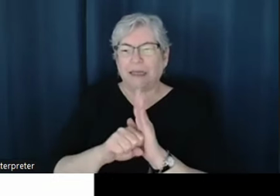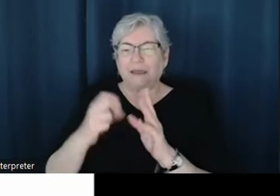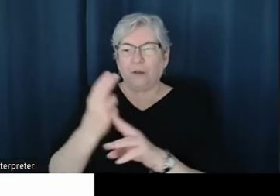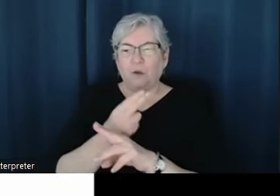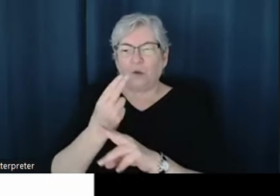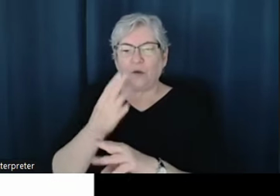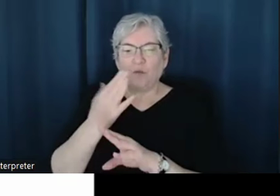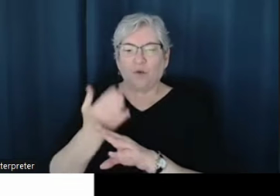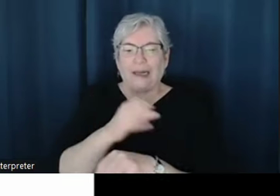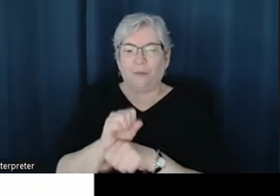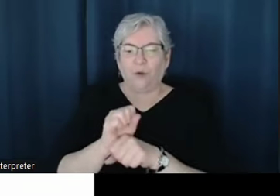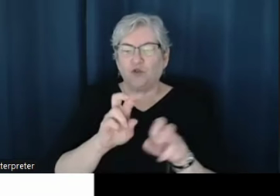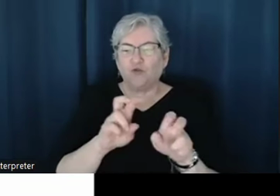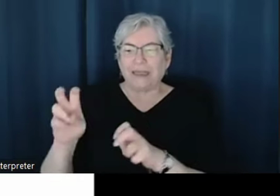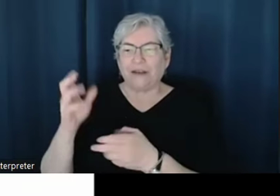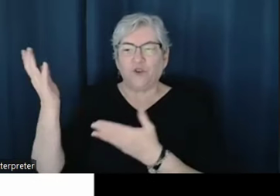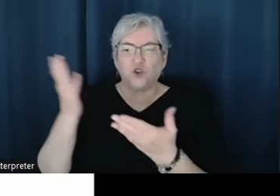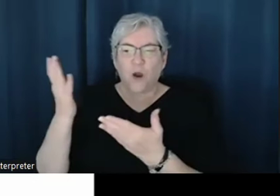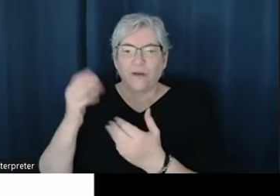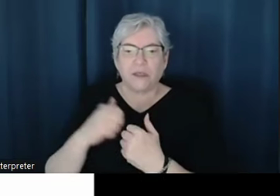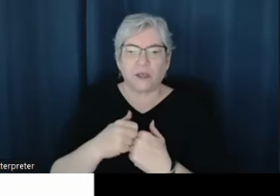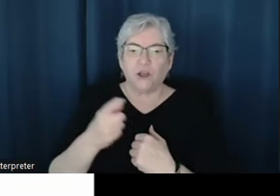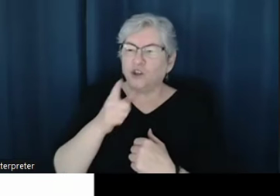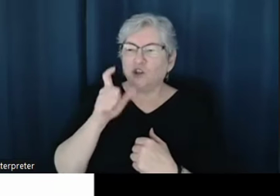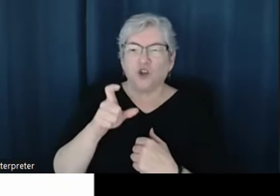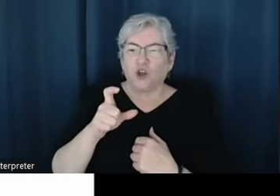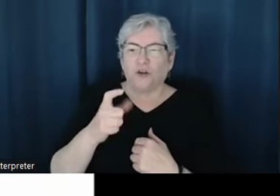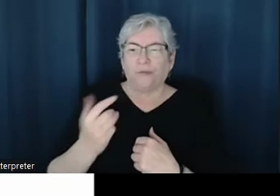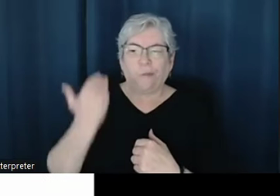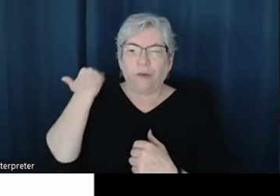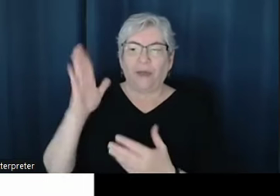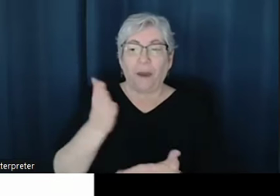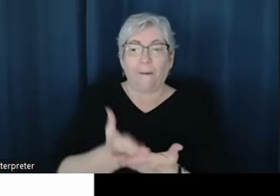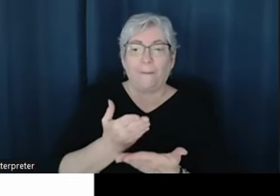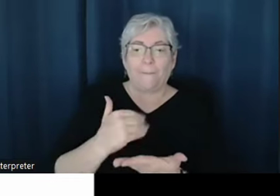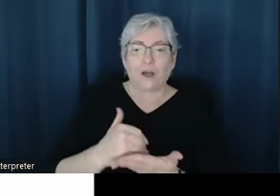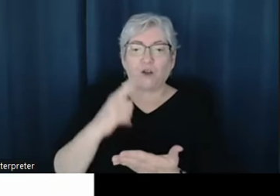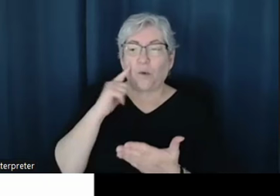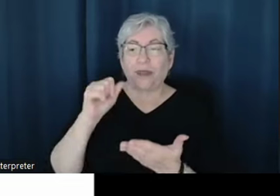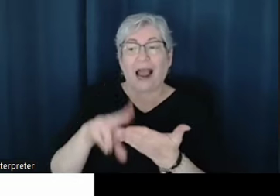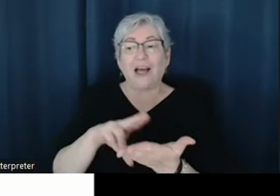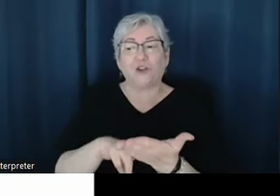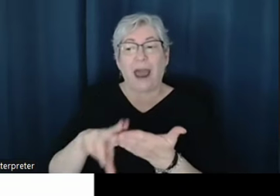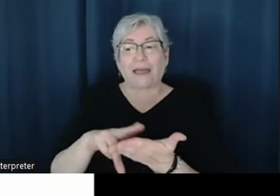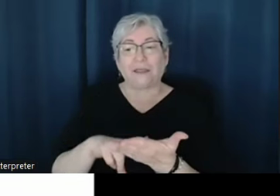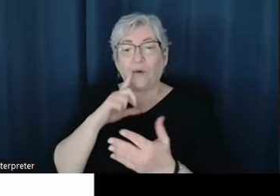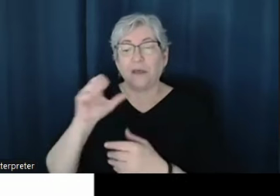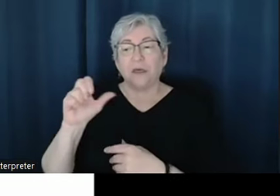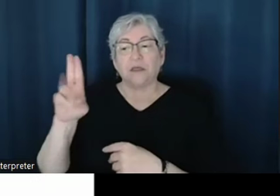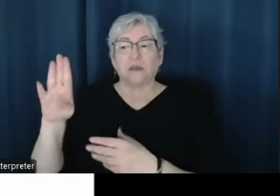pre-employment transition services, they shouldn't be eating their entire budget up with contracts with